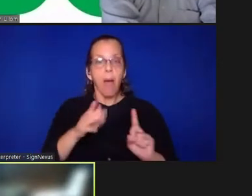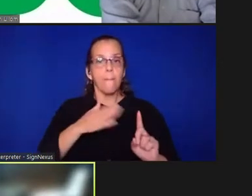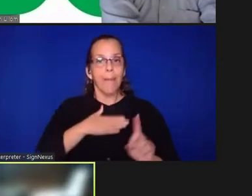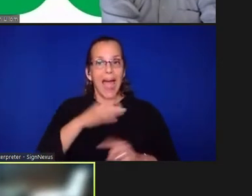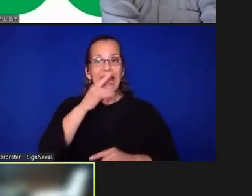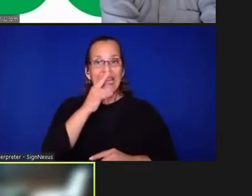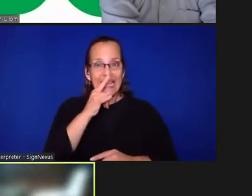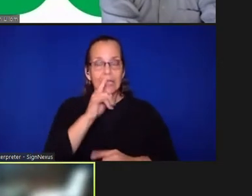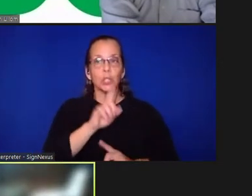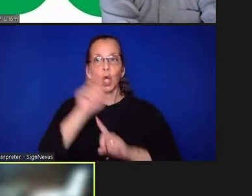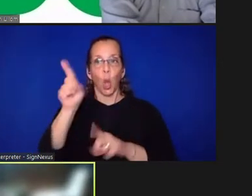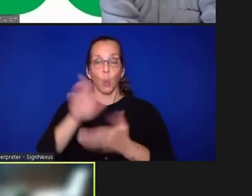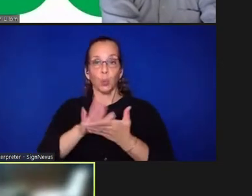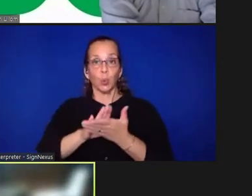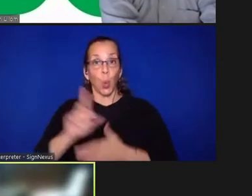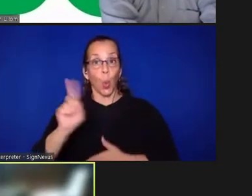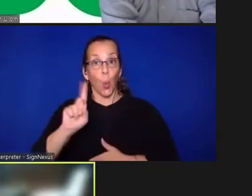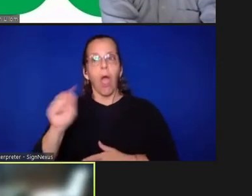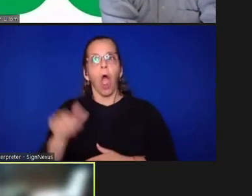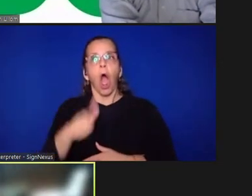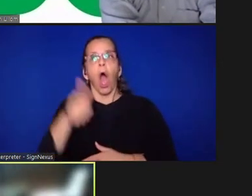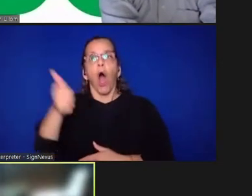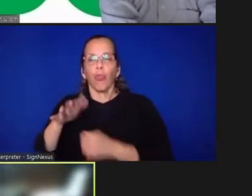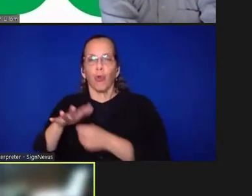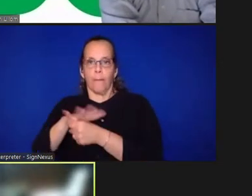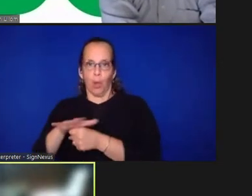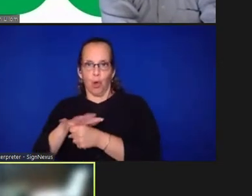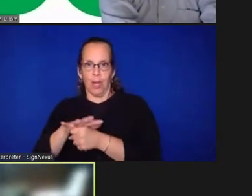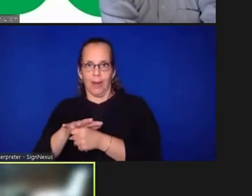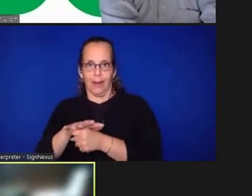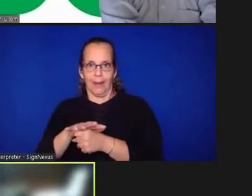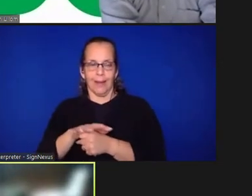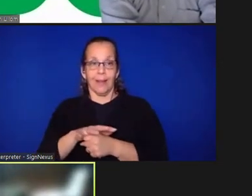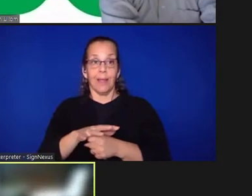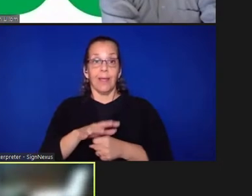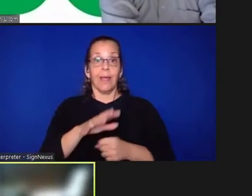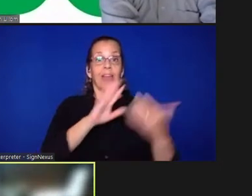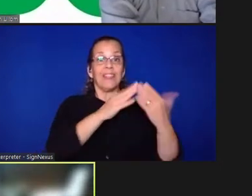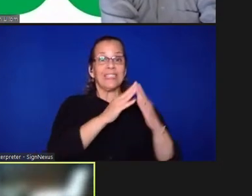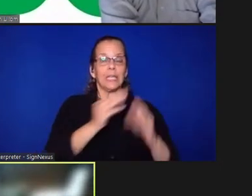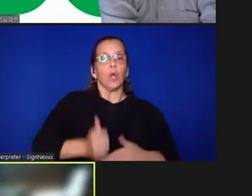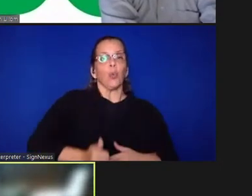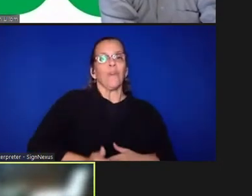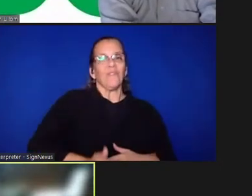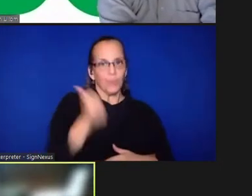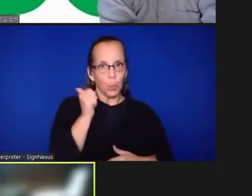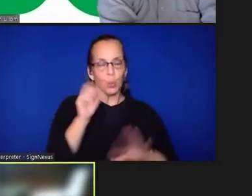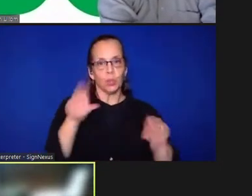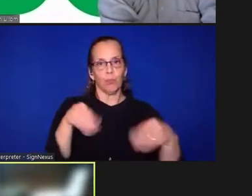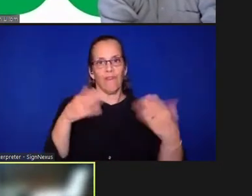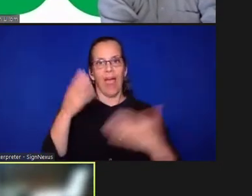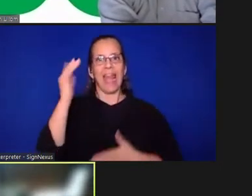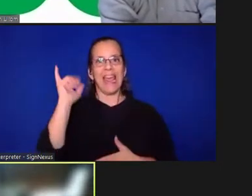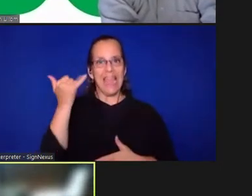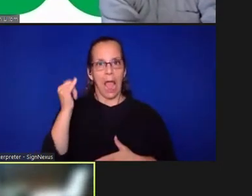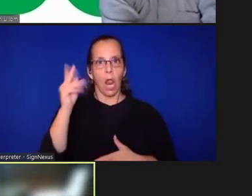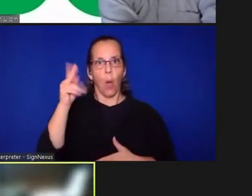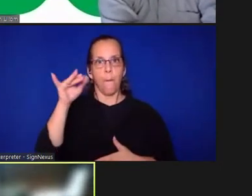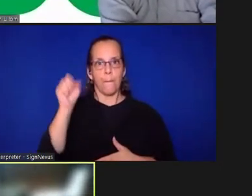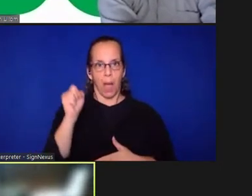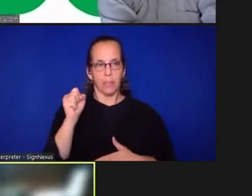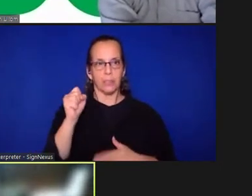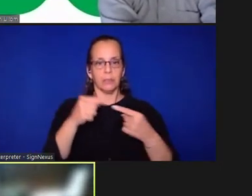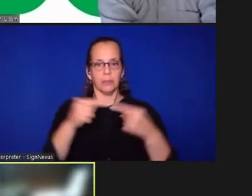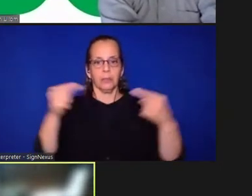Borough the doe refuses to provide yellow bus transportation to across boroughs so I have to drive my kids to school I am not sending my